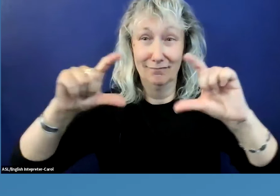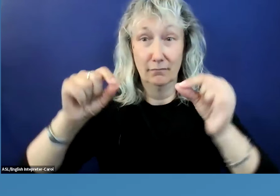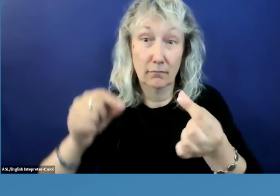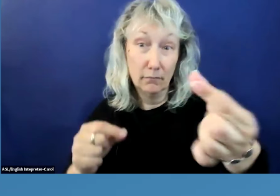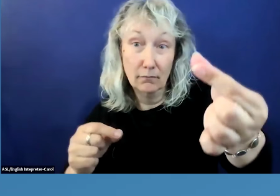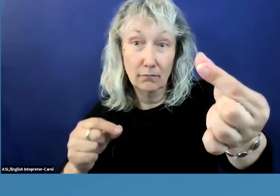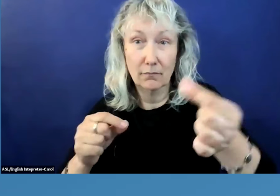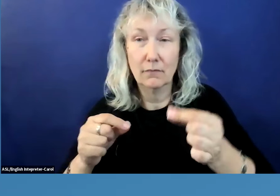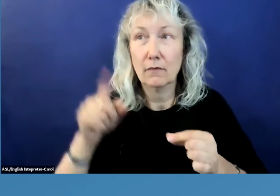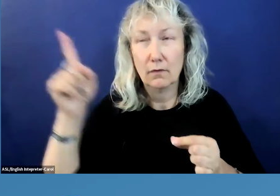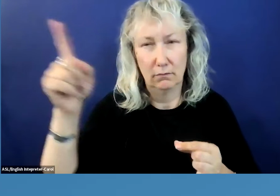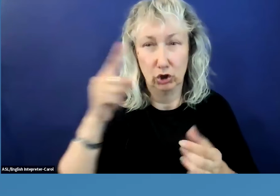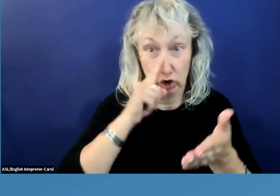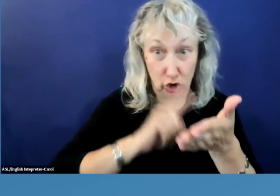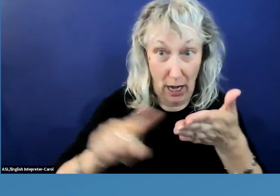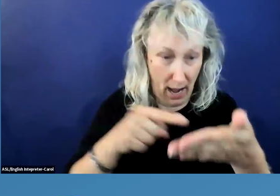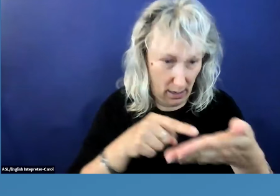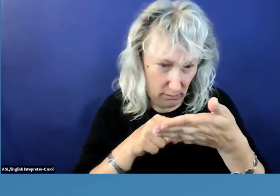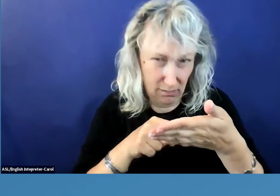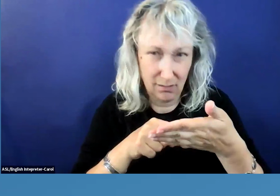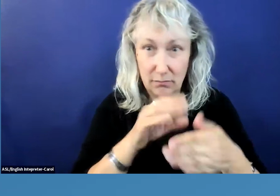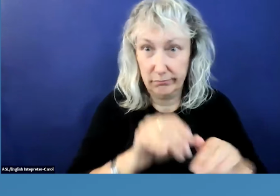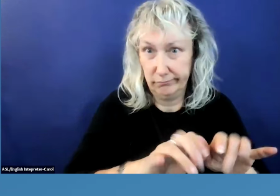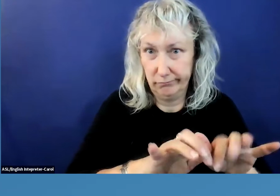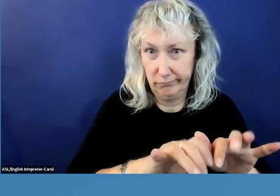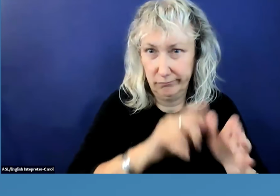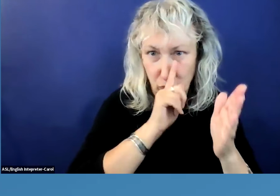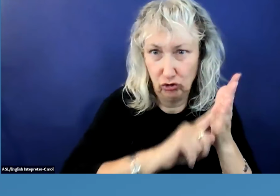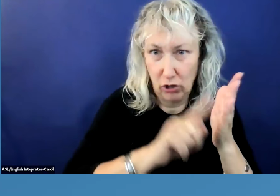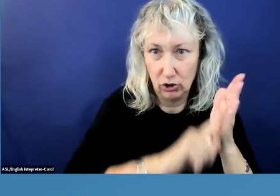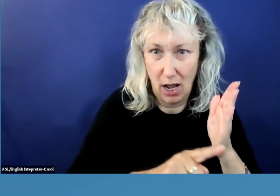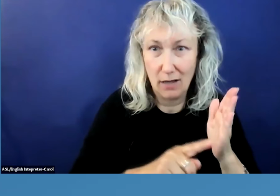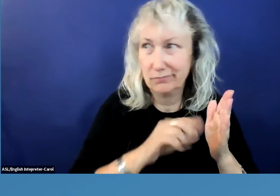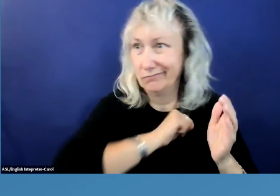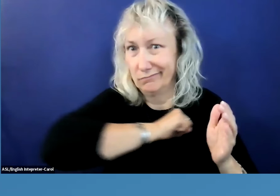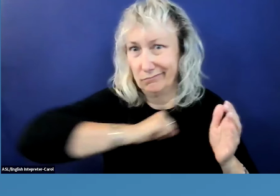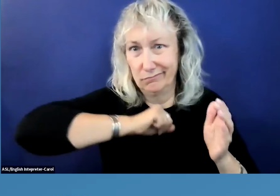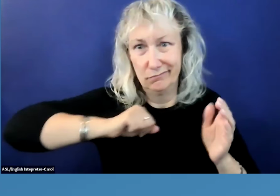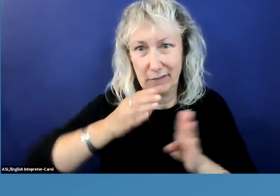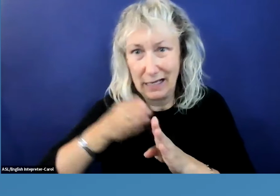badge, and then again, check with trusted